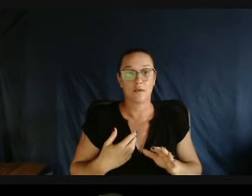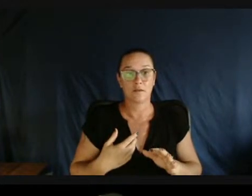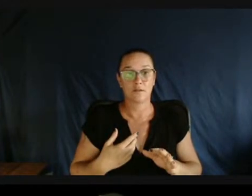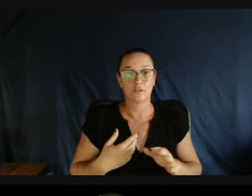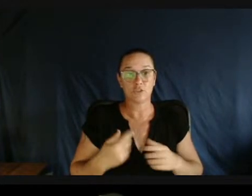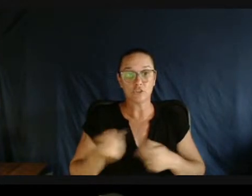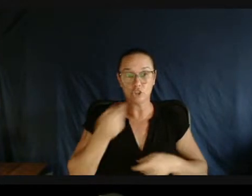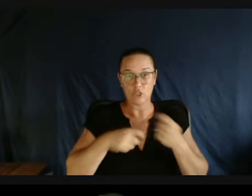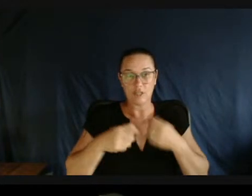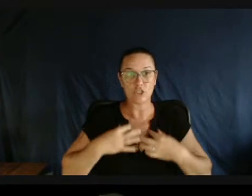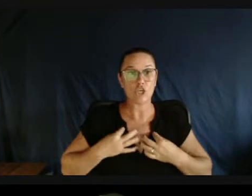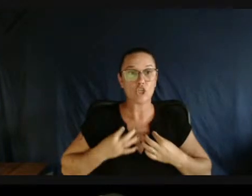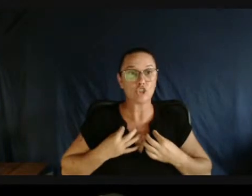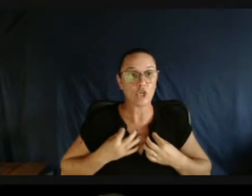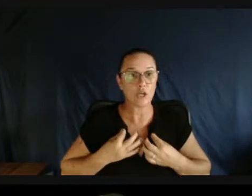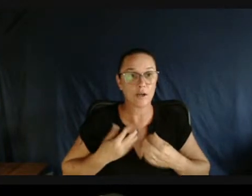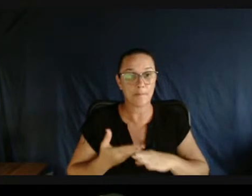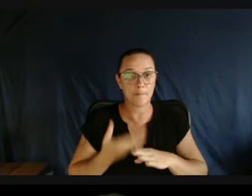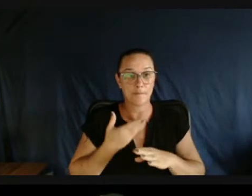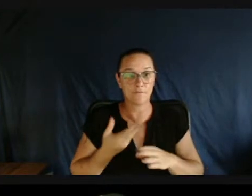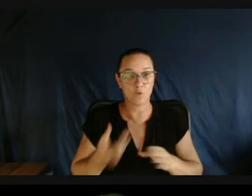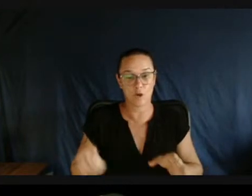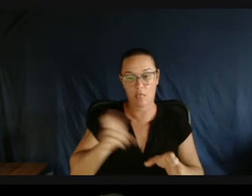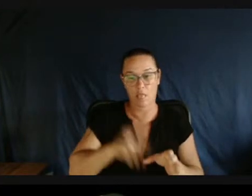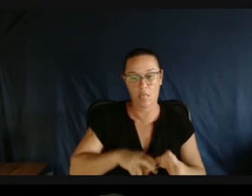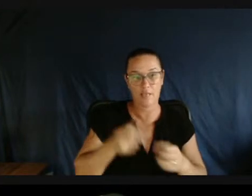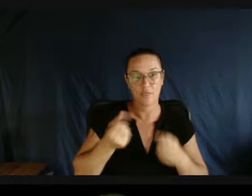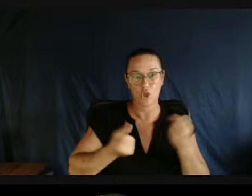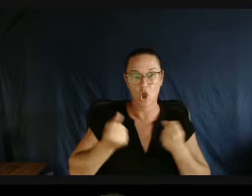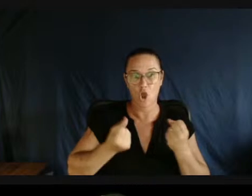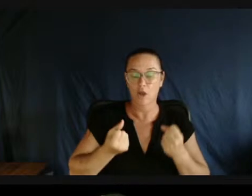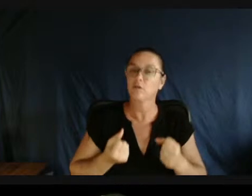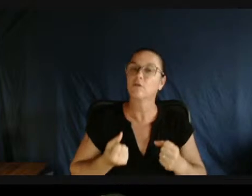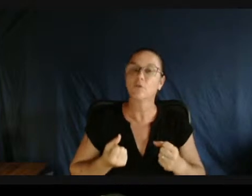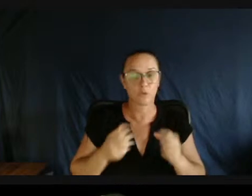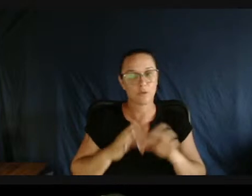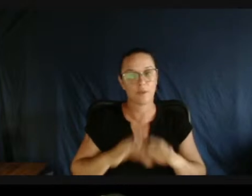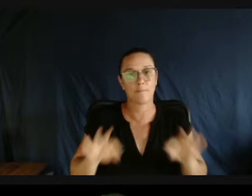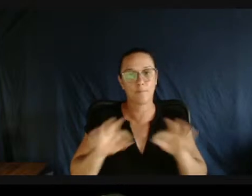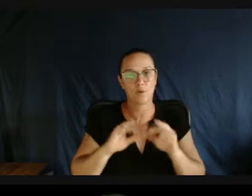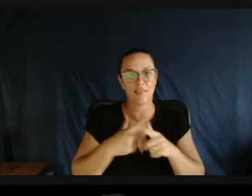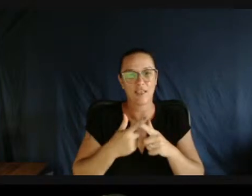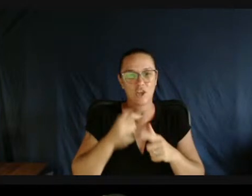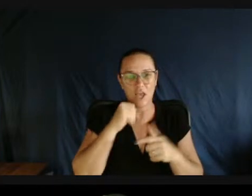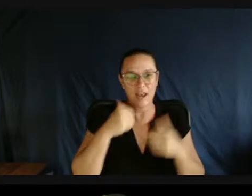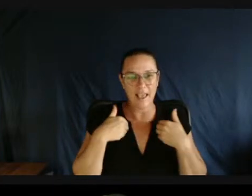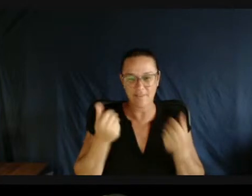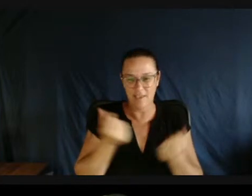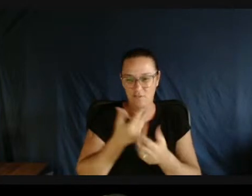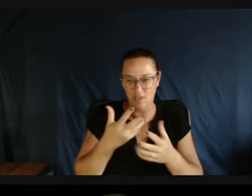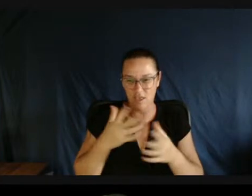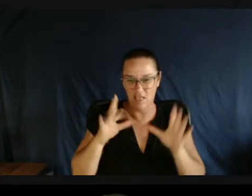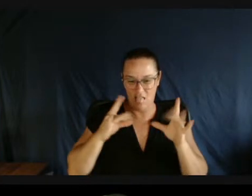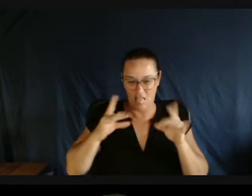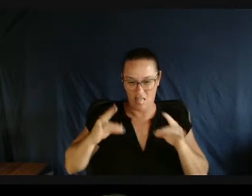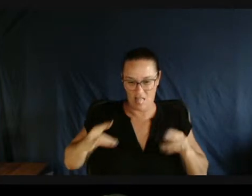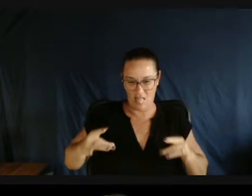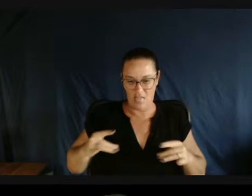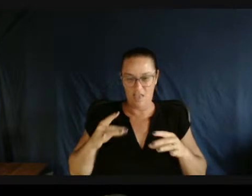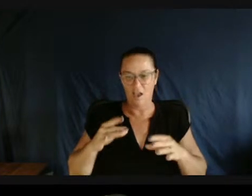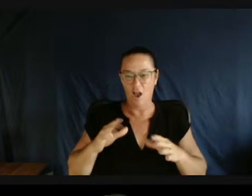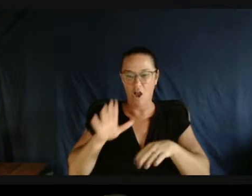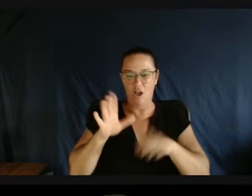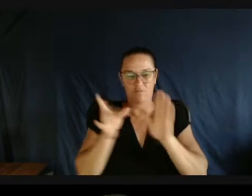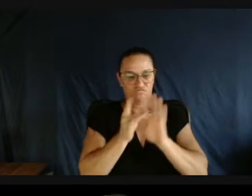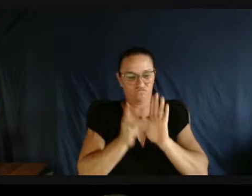changing your shirt before you get in your vehicle is huge, so you don't get the Pele's hair all in your vehicle. I thought that was